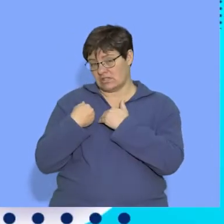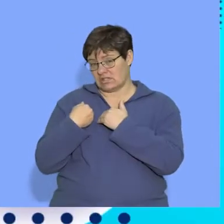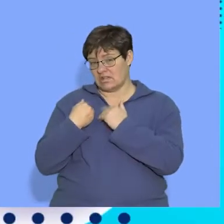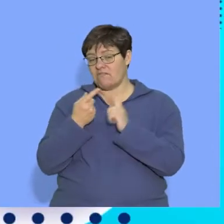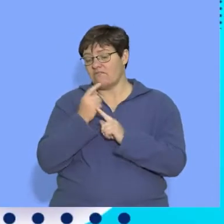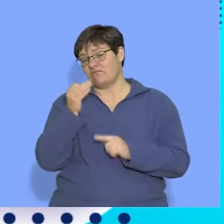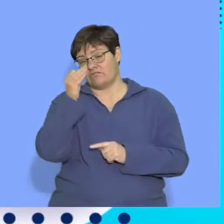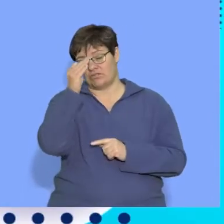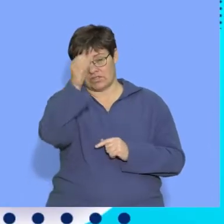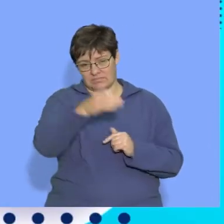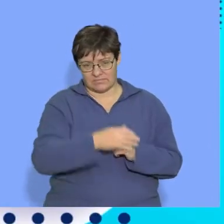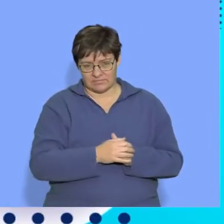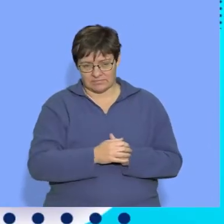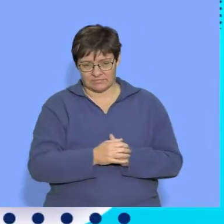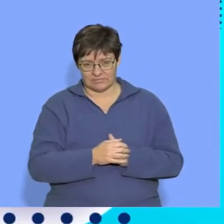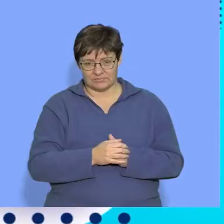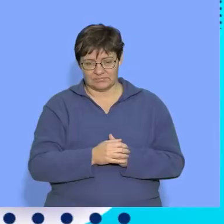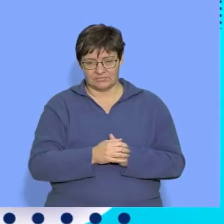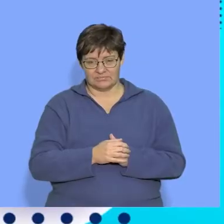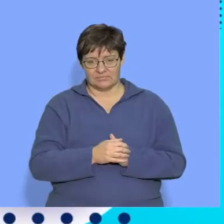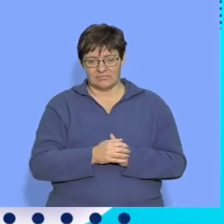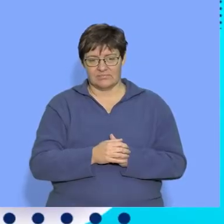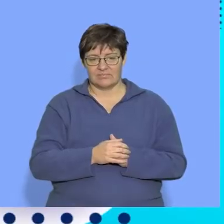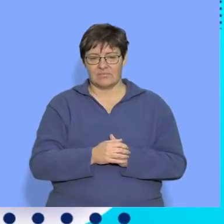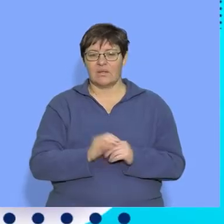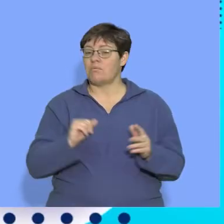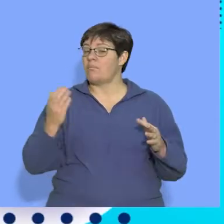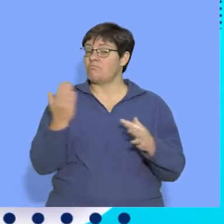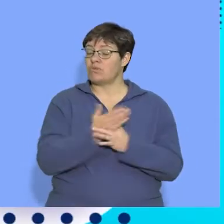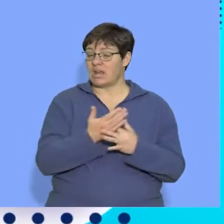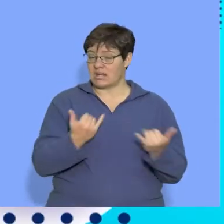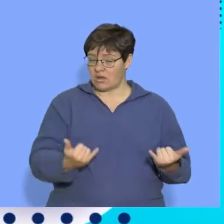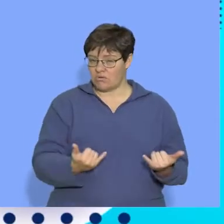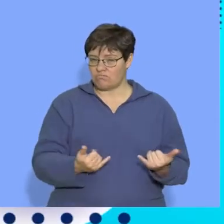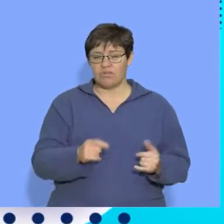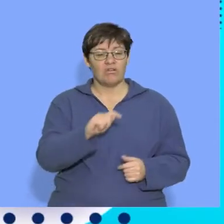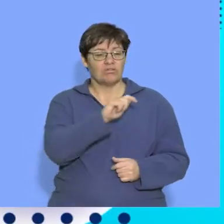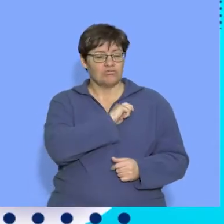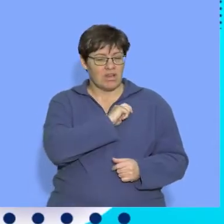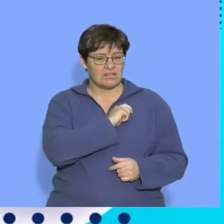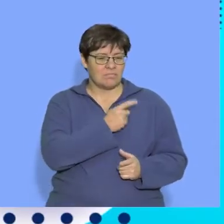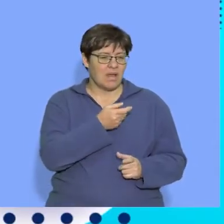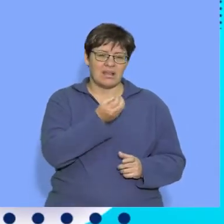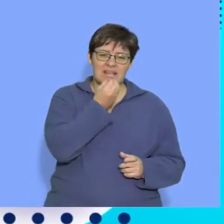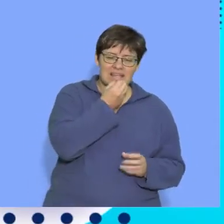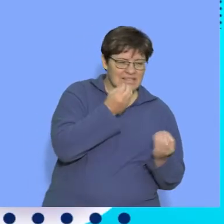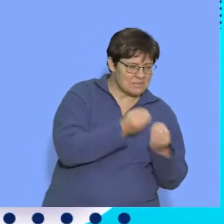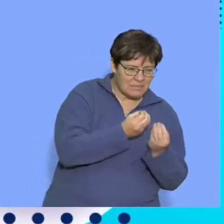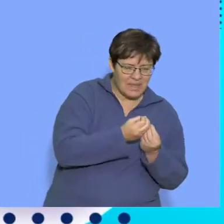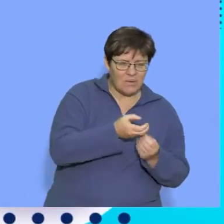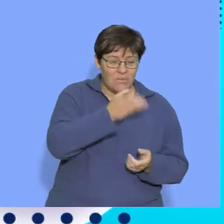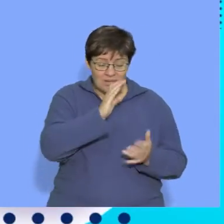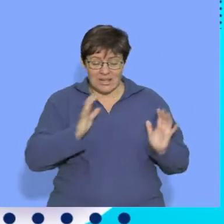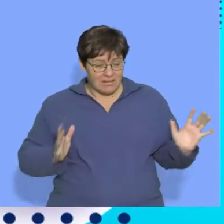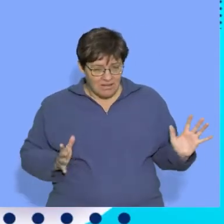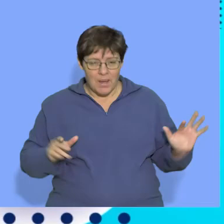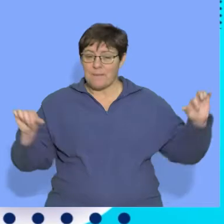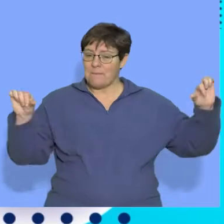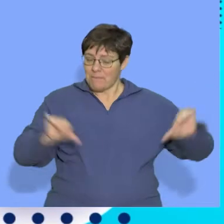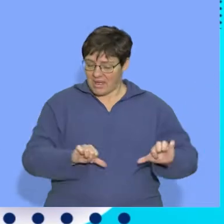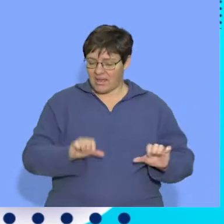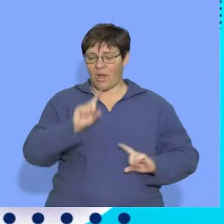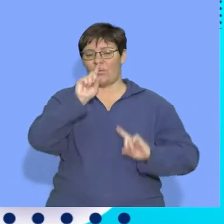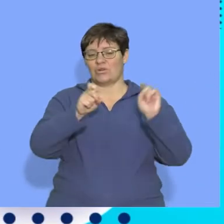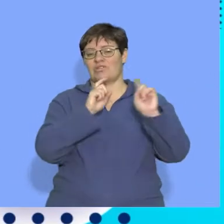future. So guys, on that note, let's have a little break. I trust that you'll grab a little snack, and when we get back, let's take some questions on